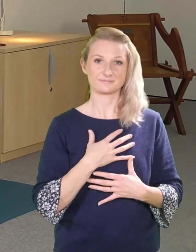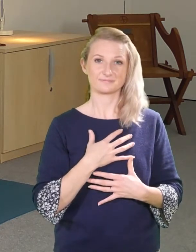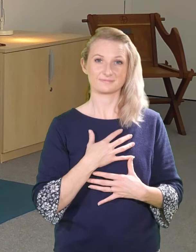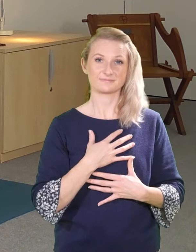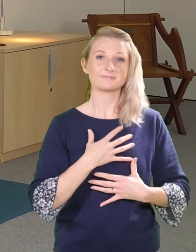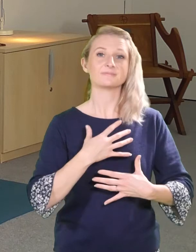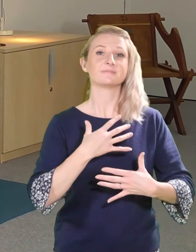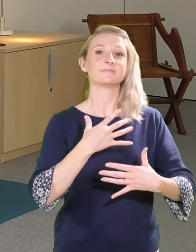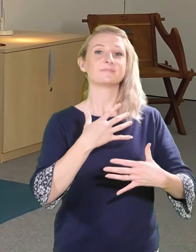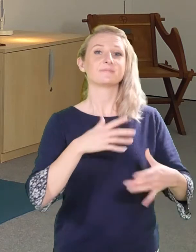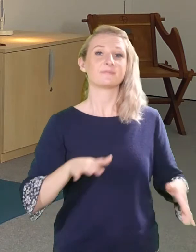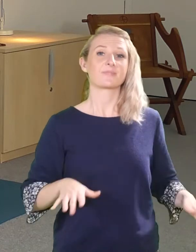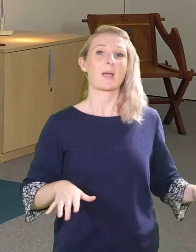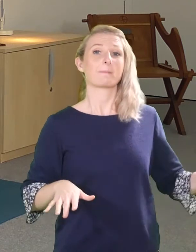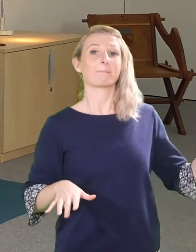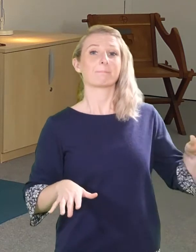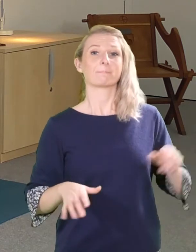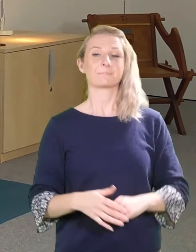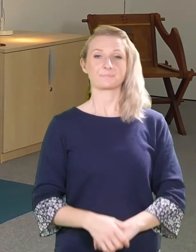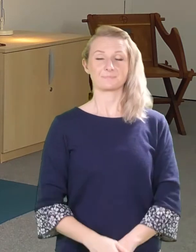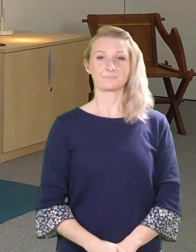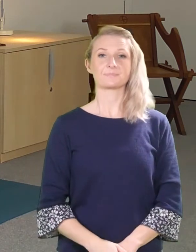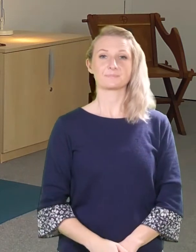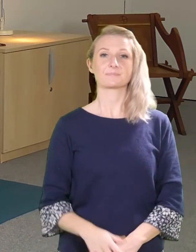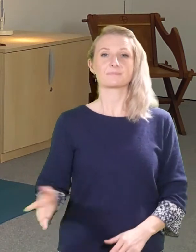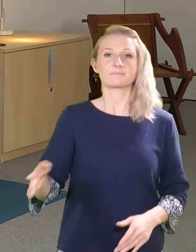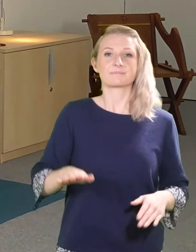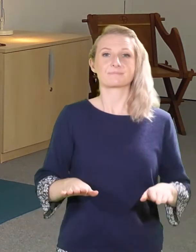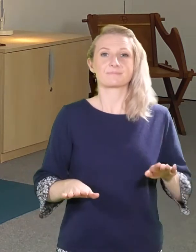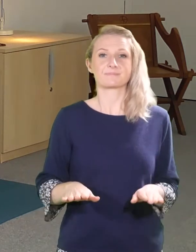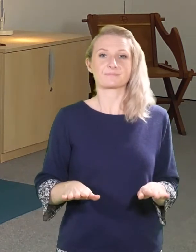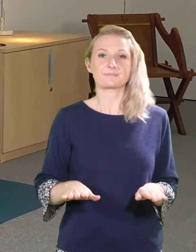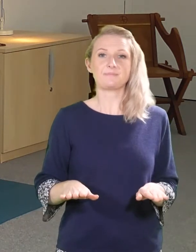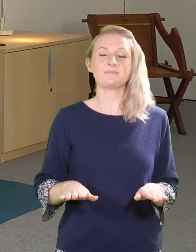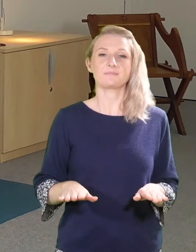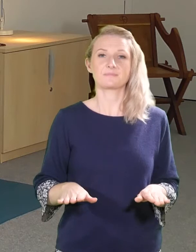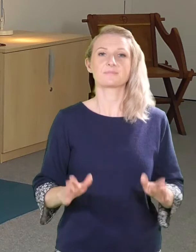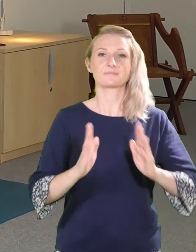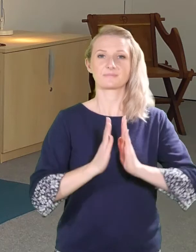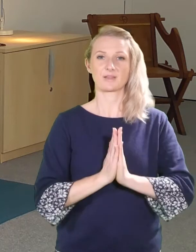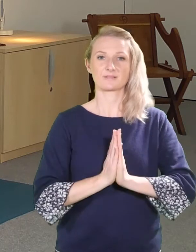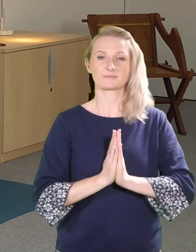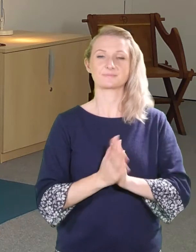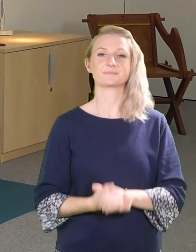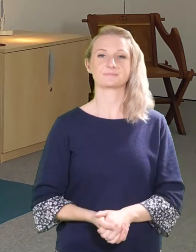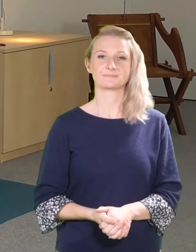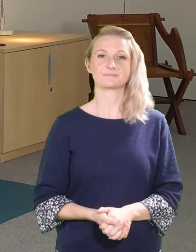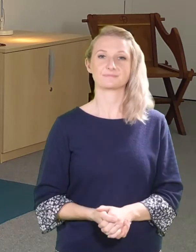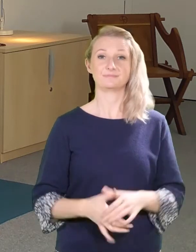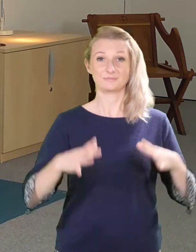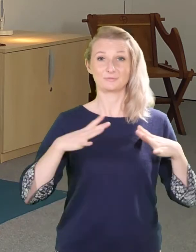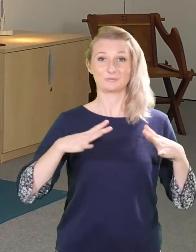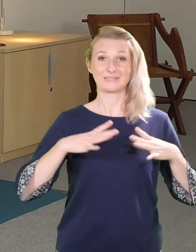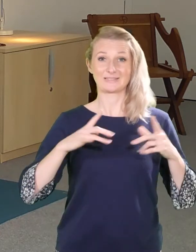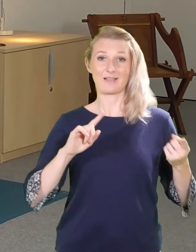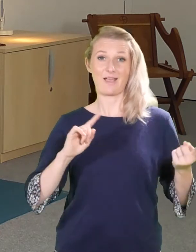Breathe in and lift. Take the feet back to parallel, bring the hands to your heart, and we'll prepare for the other